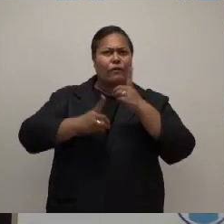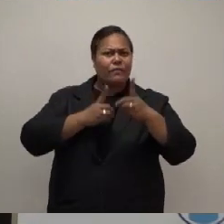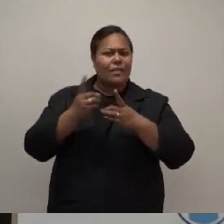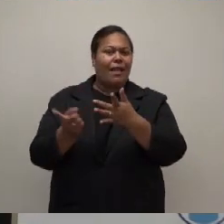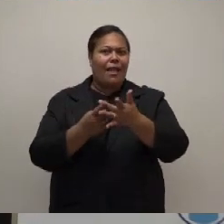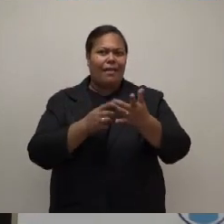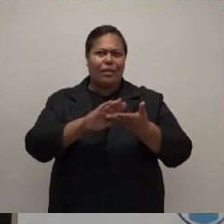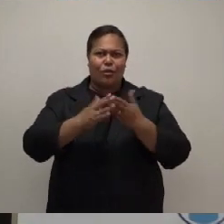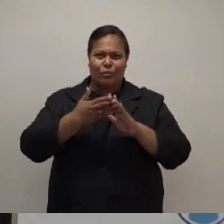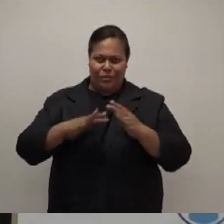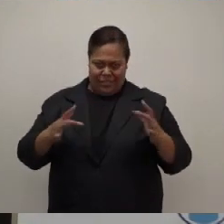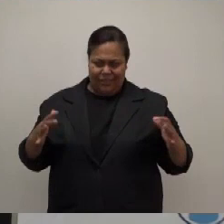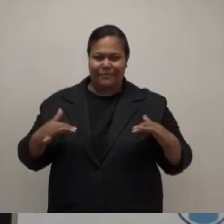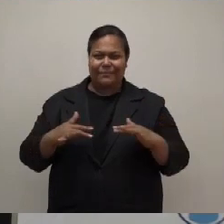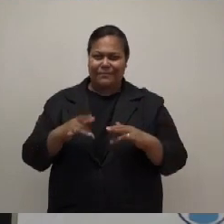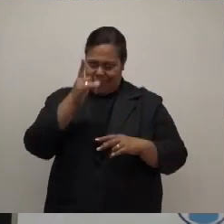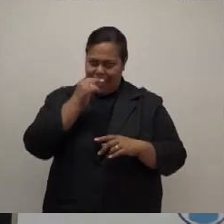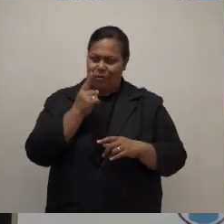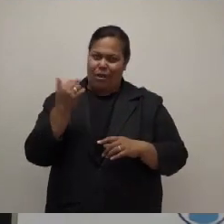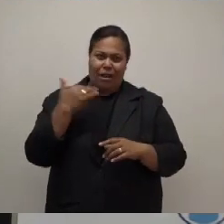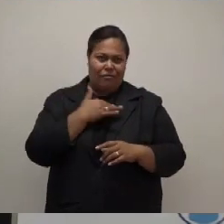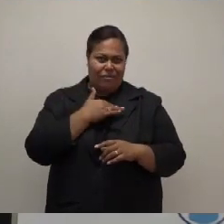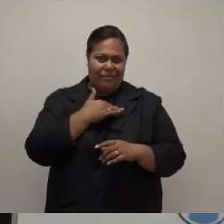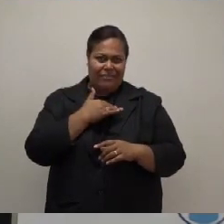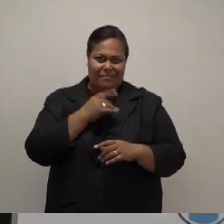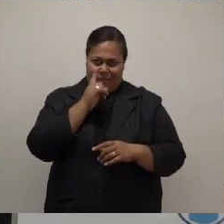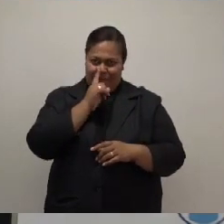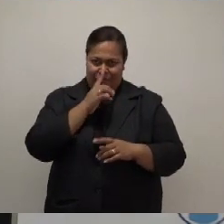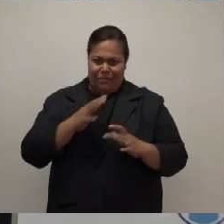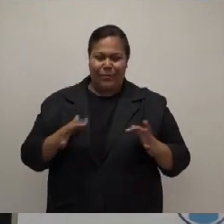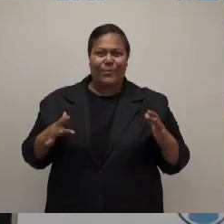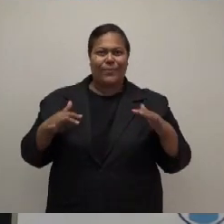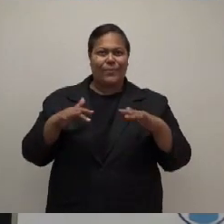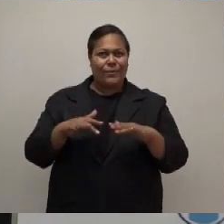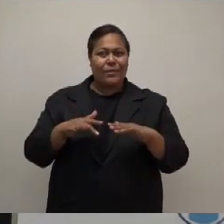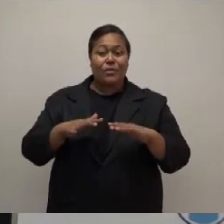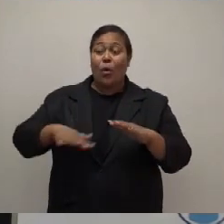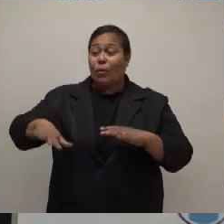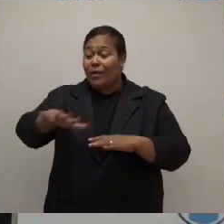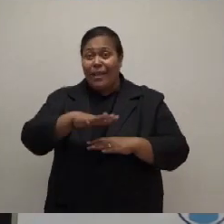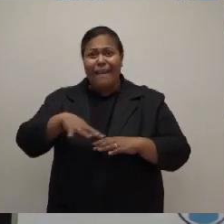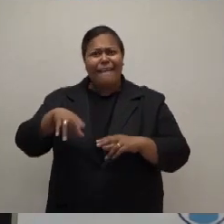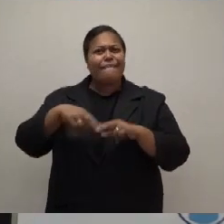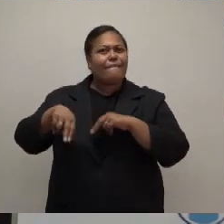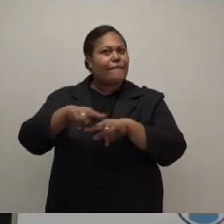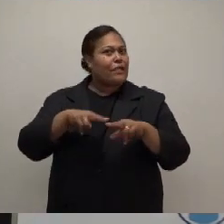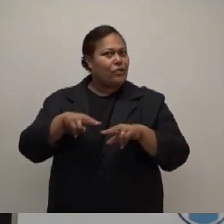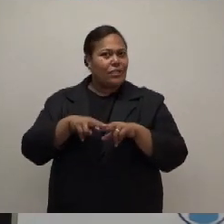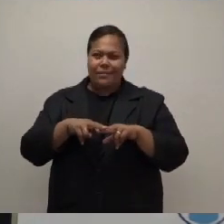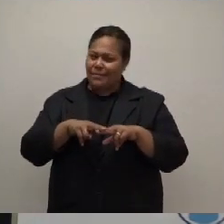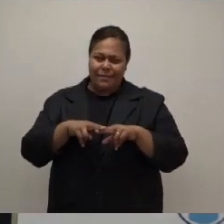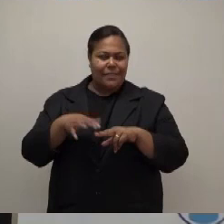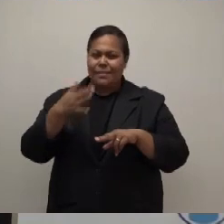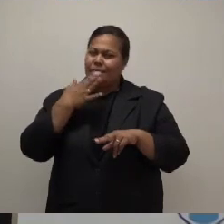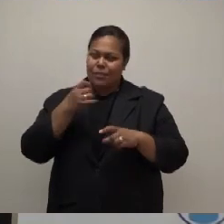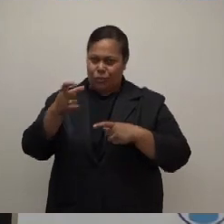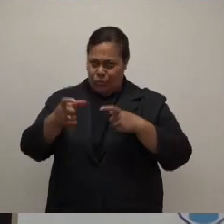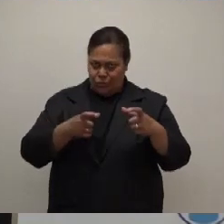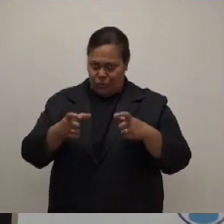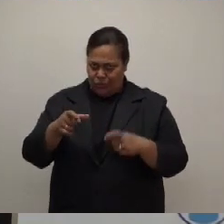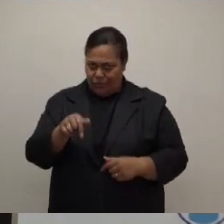community gatherings. And all throughout Fiji, we need to start gathering not as large, uncontrolled